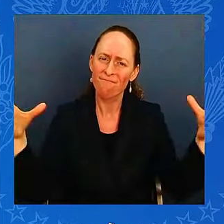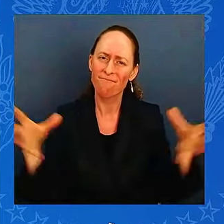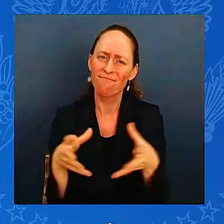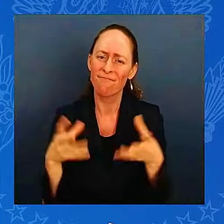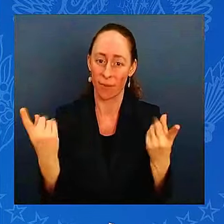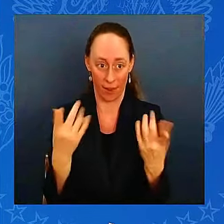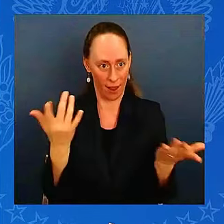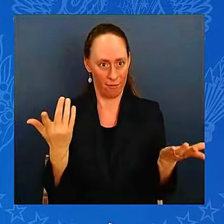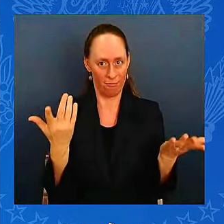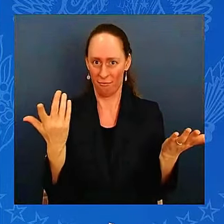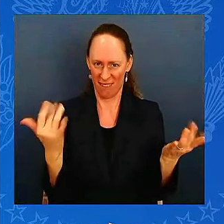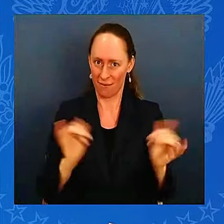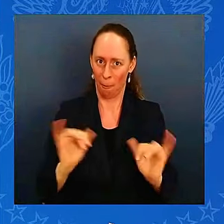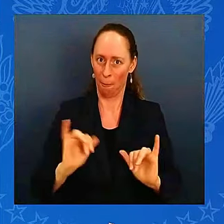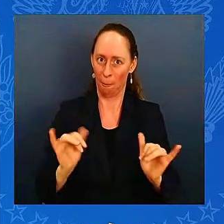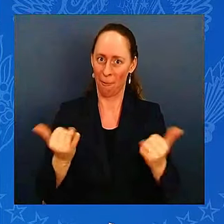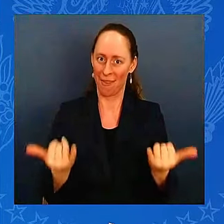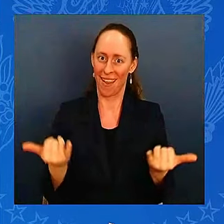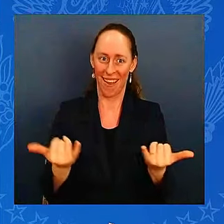Hi, everybody.